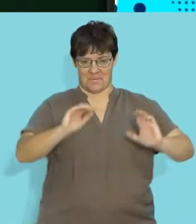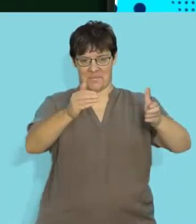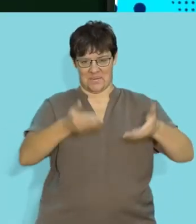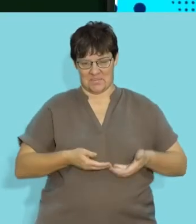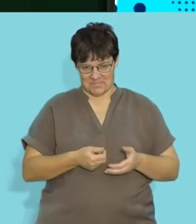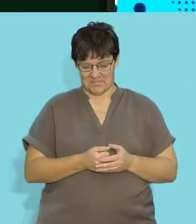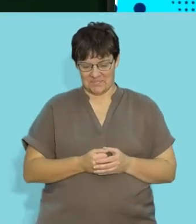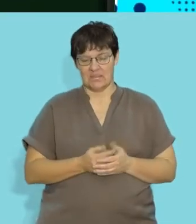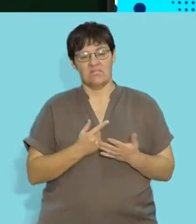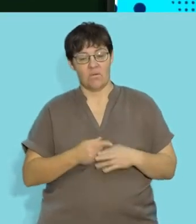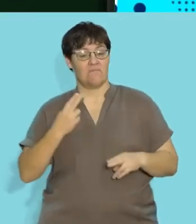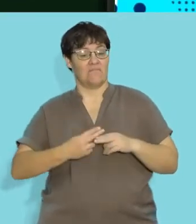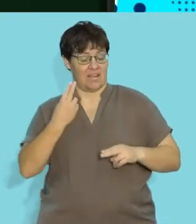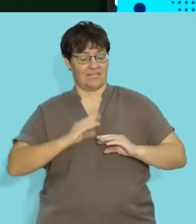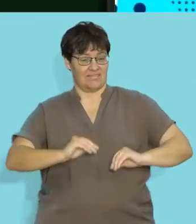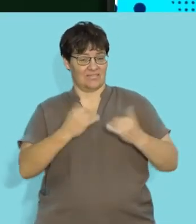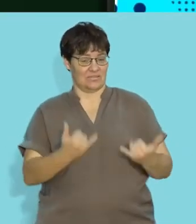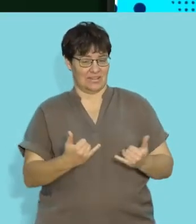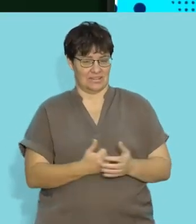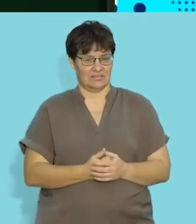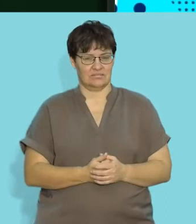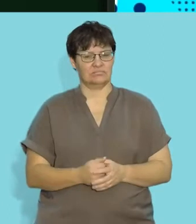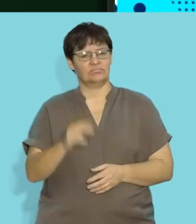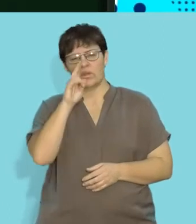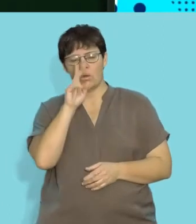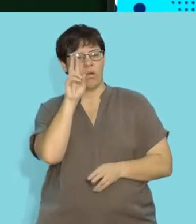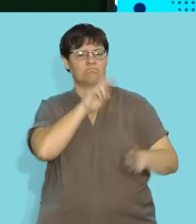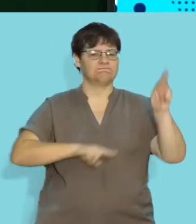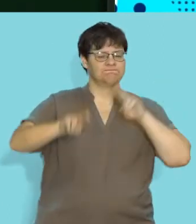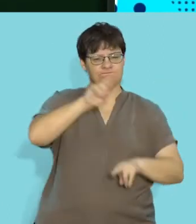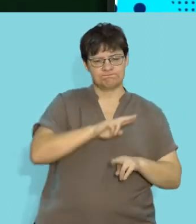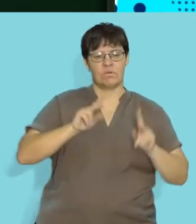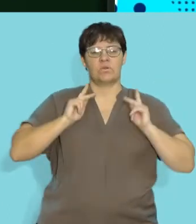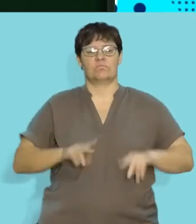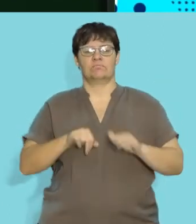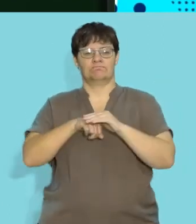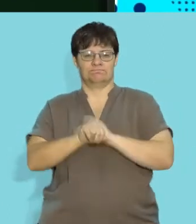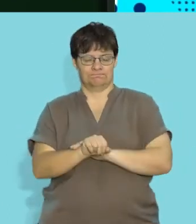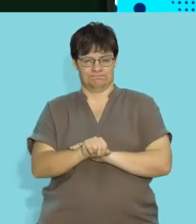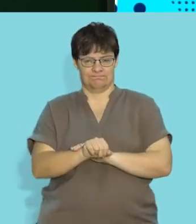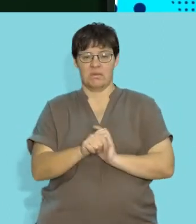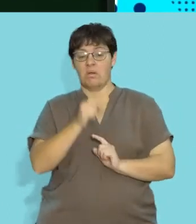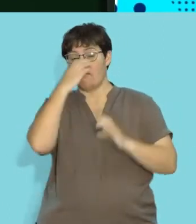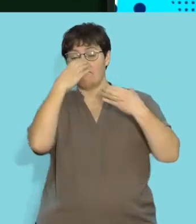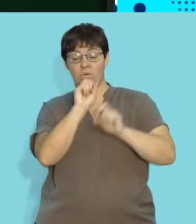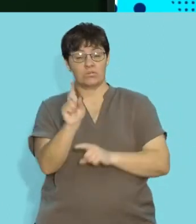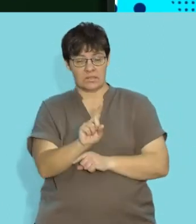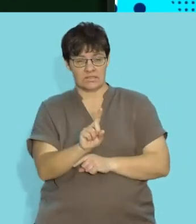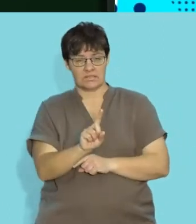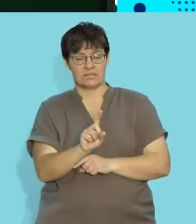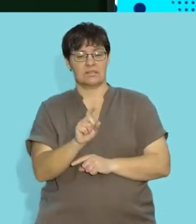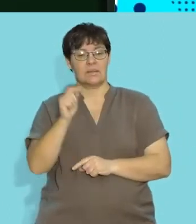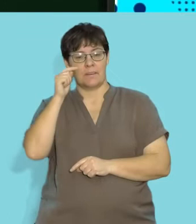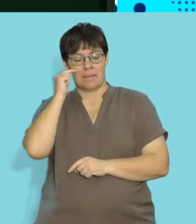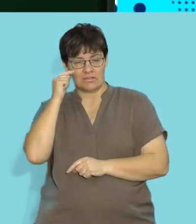Welcome back, Life Science learners, to our final segment for today. We've been looking at a revision lesson on human reproduction with a special focus